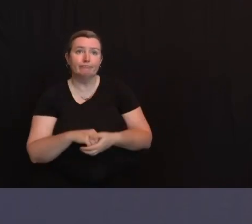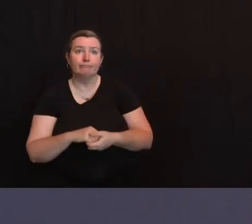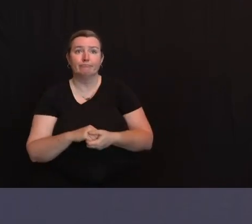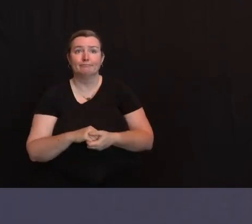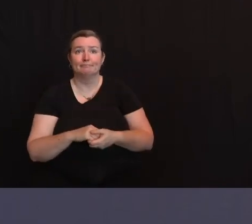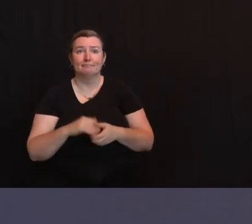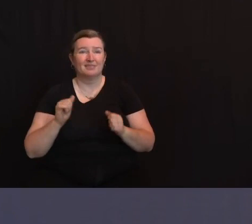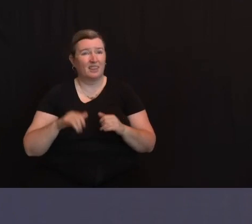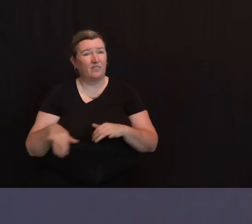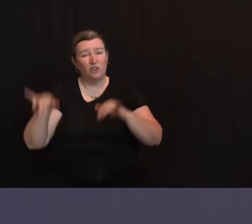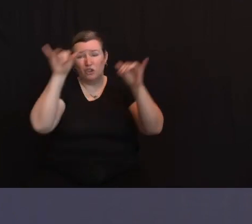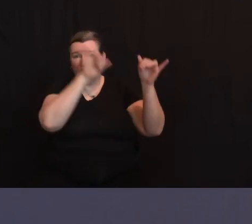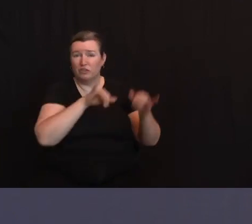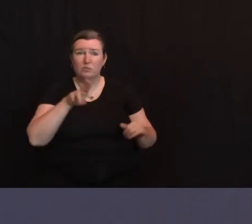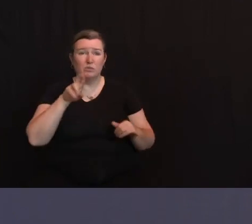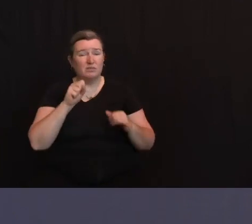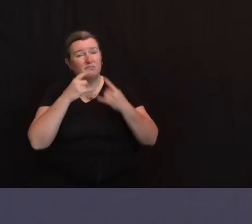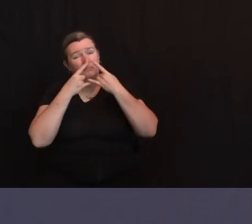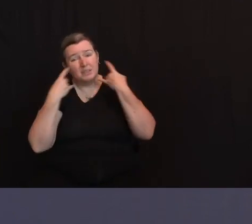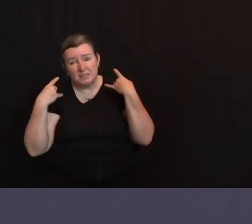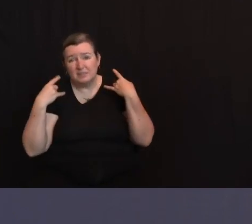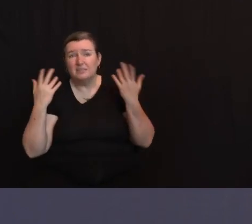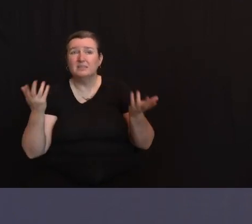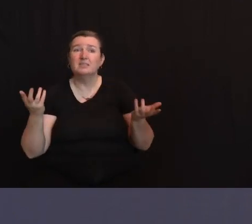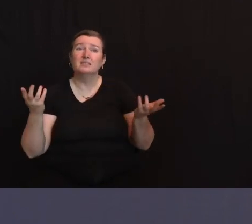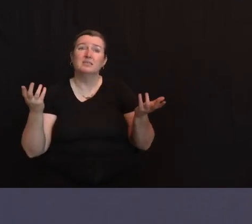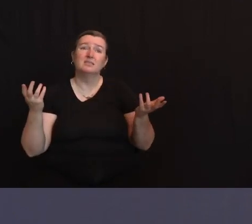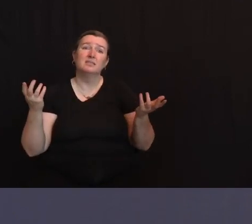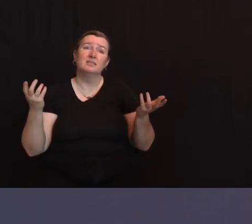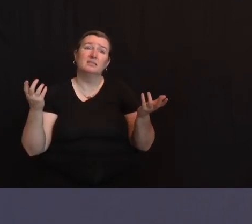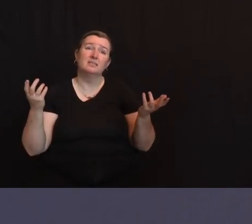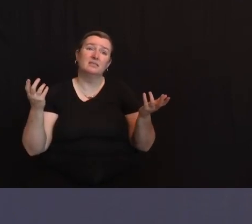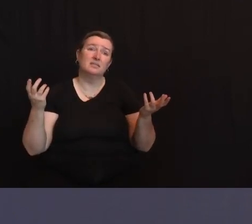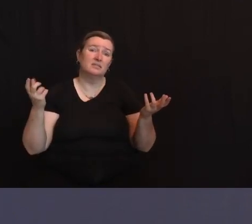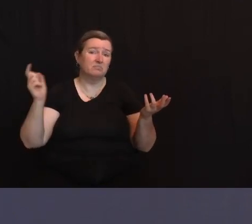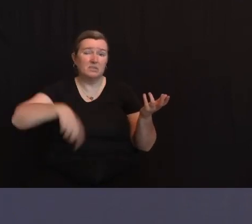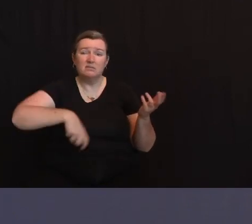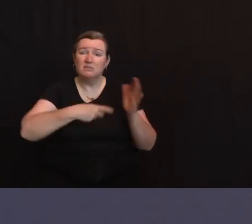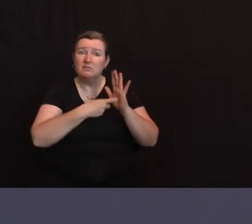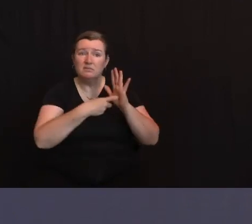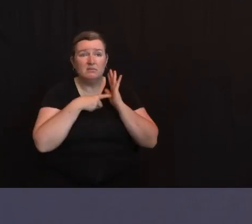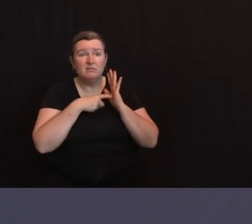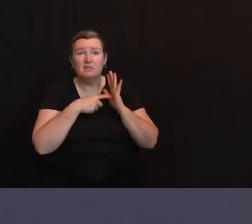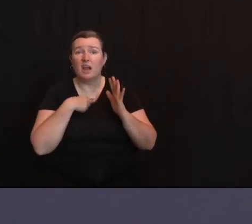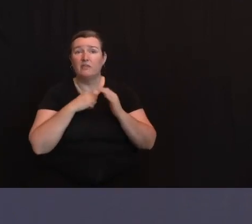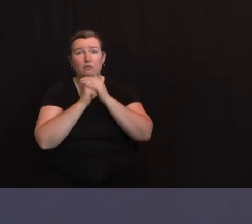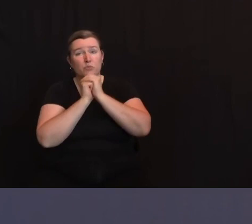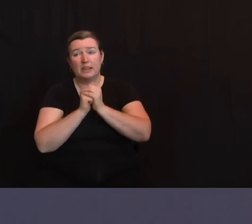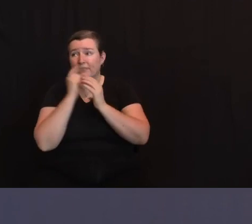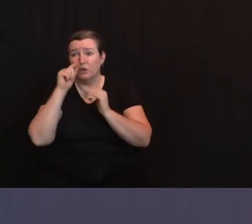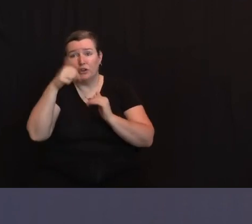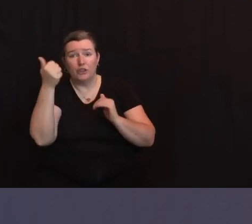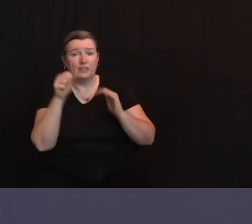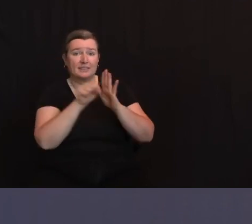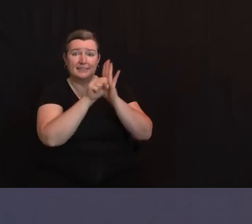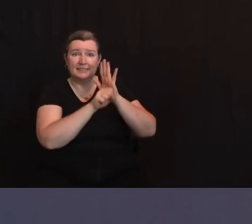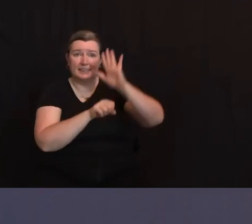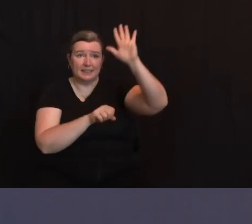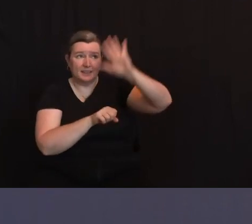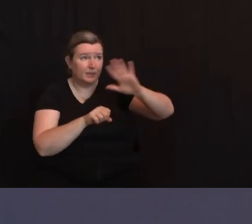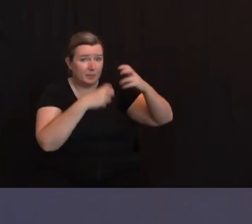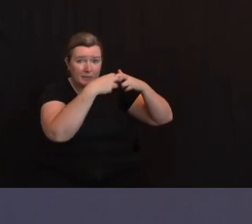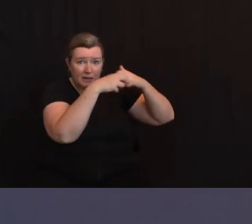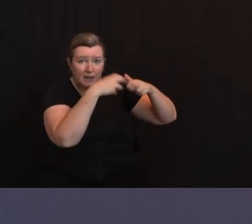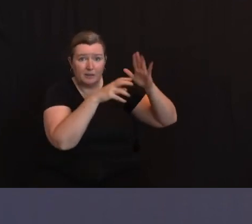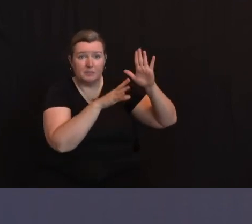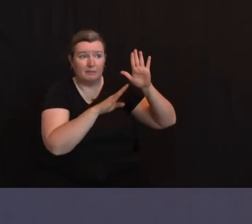pray for speedy resolution in these other states, that we, all of us, not just some of us, do what we need to do to get